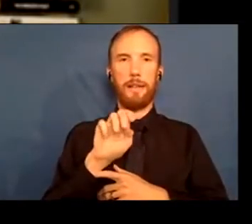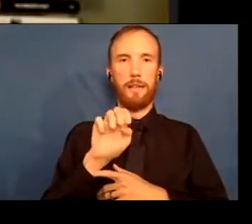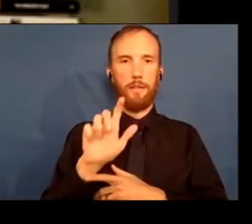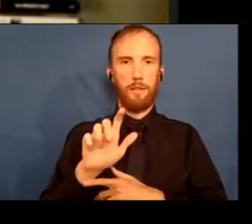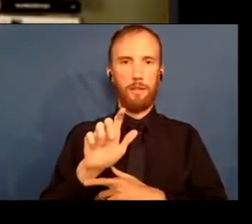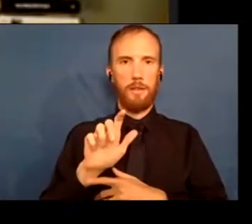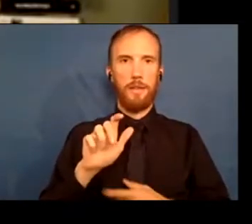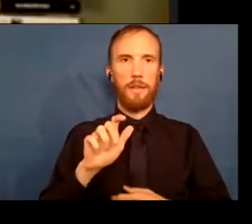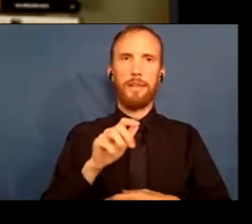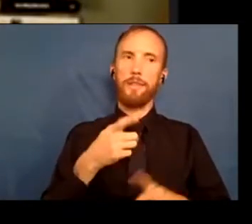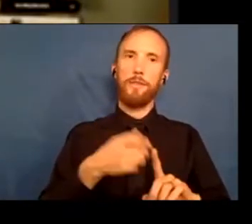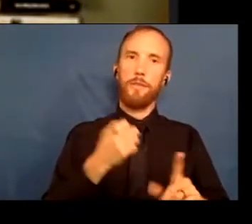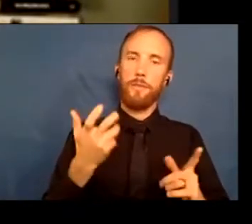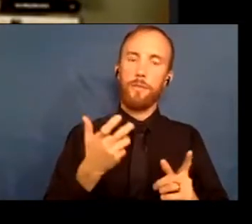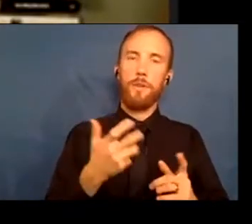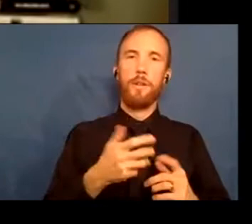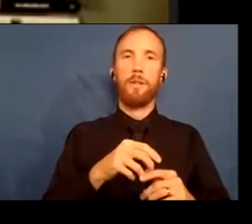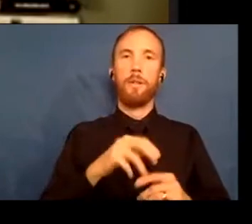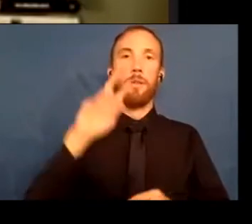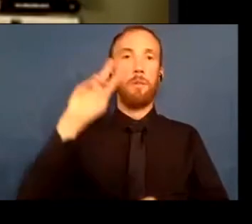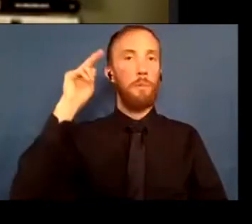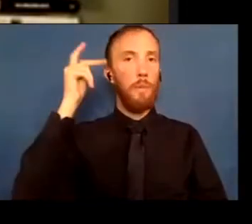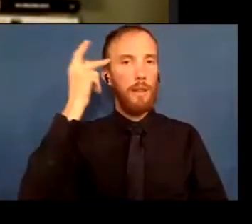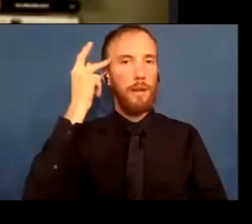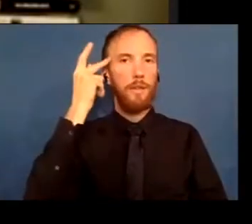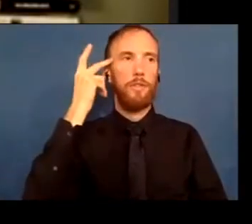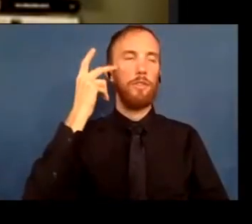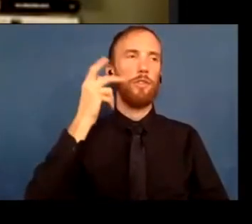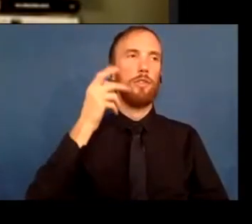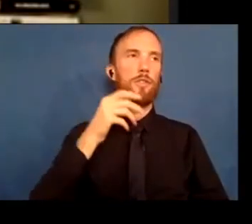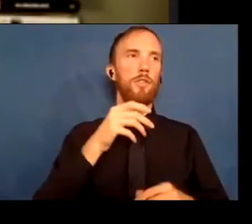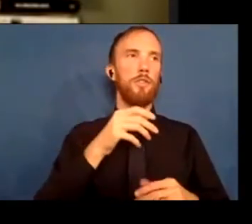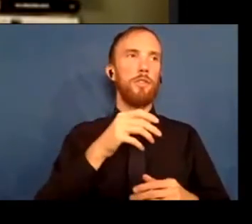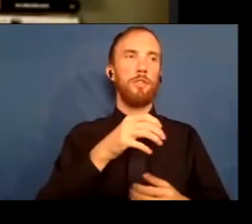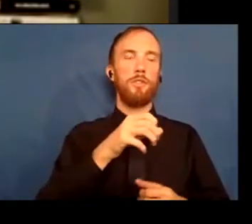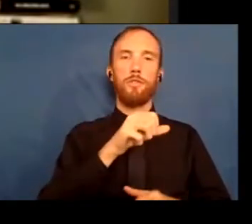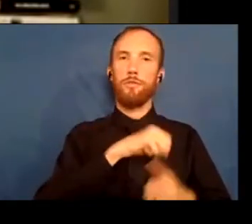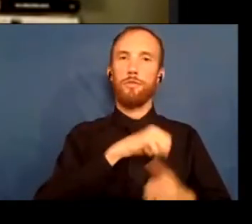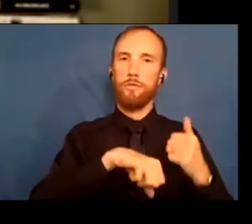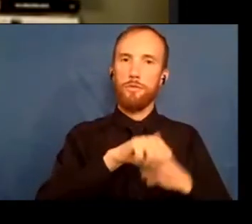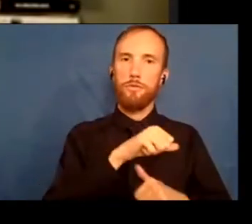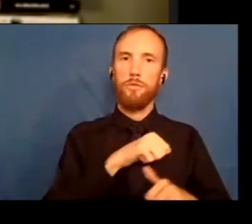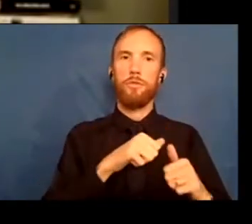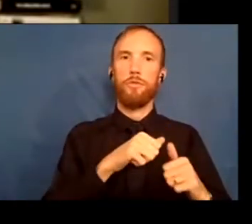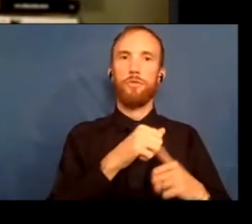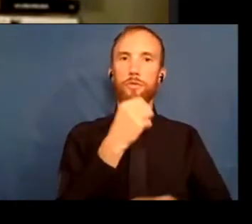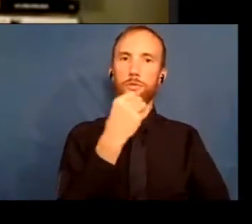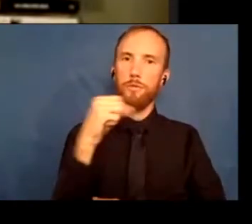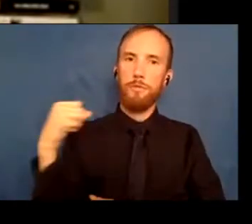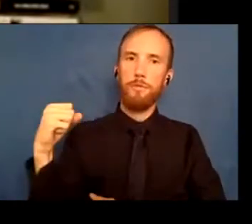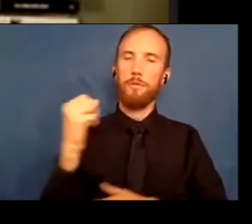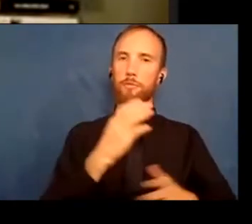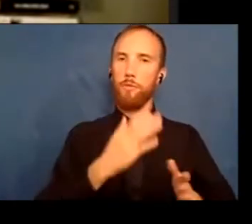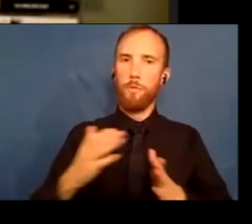social movements about the lack of a certain kind of,